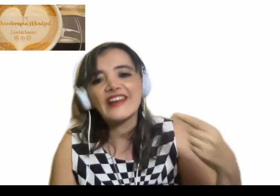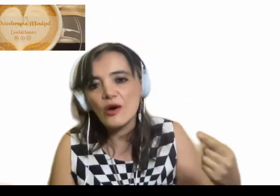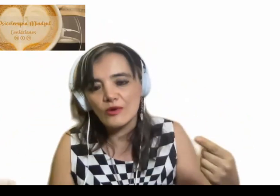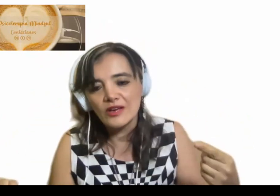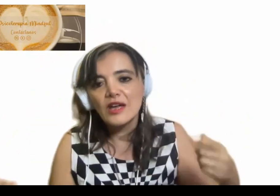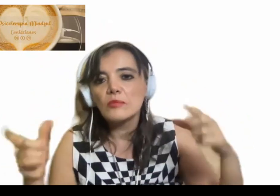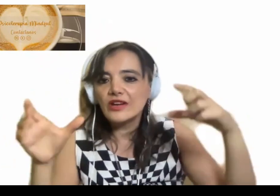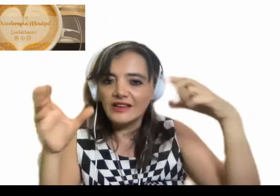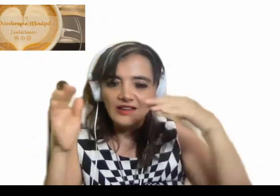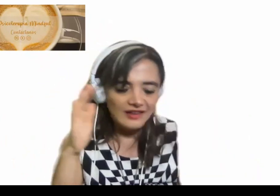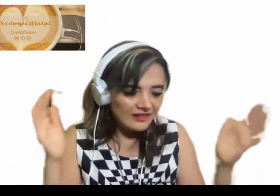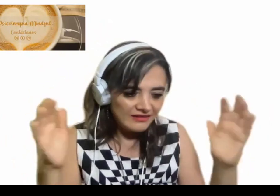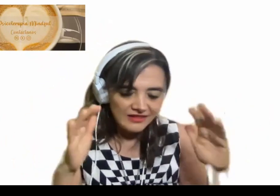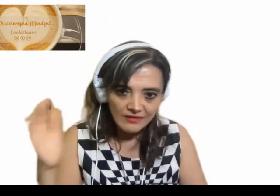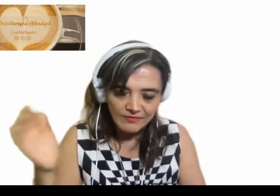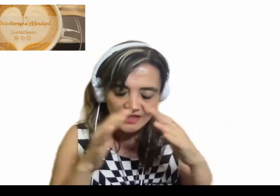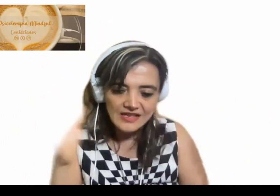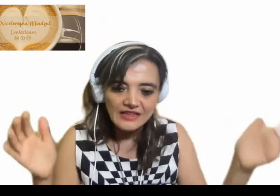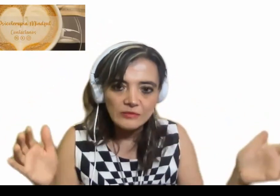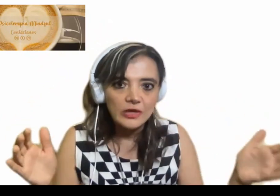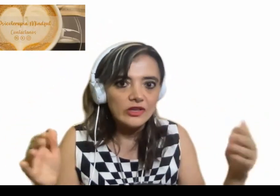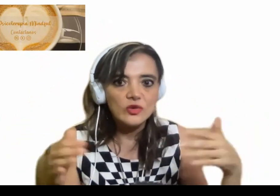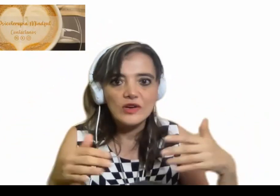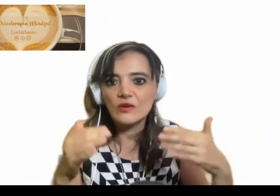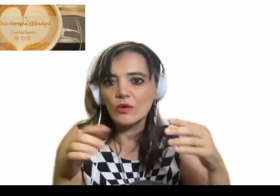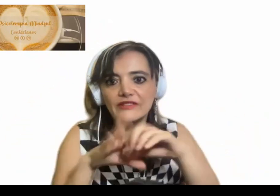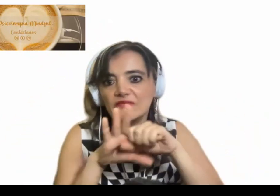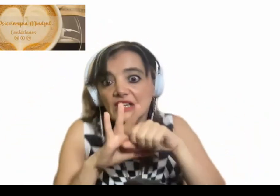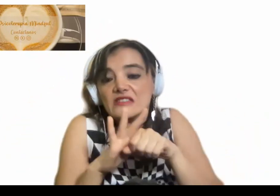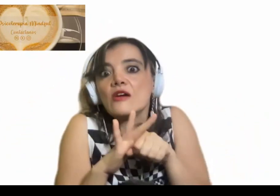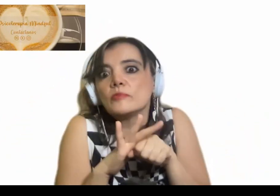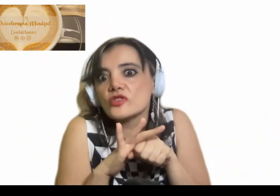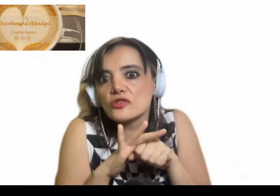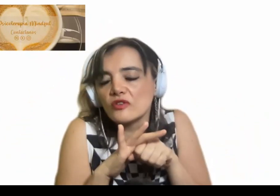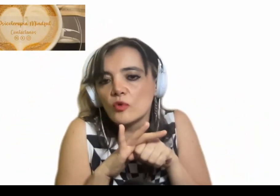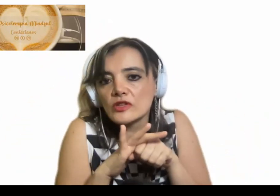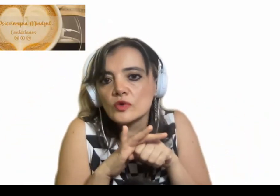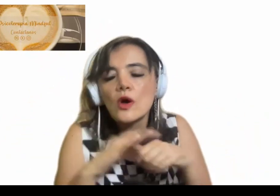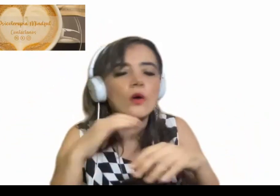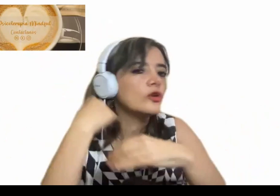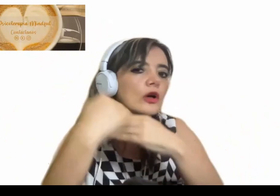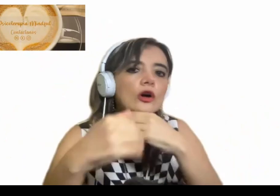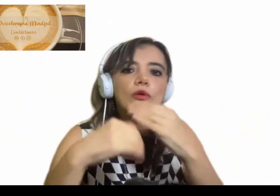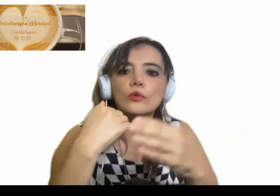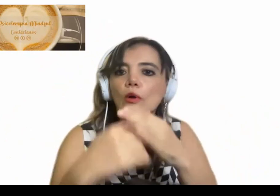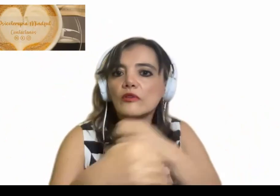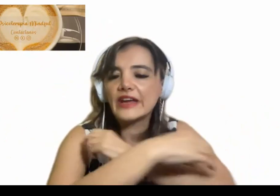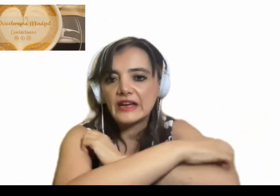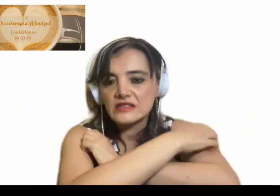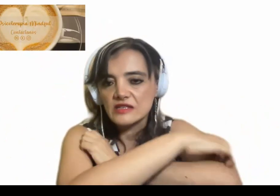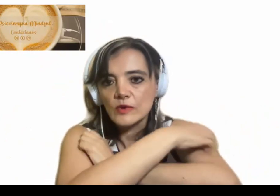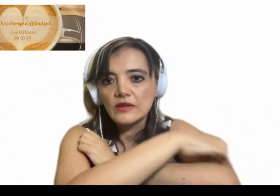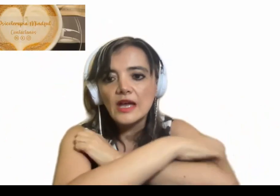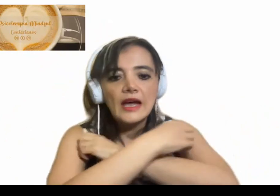for more than an hour. But inside that period, you can hold a single position if you want to, or you can go through all